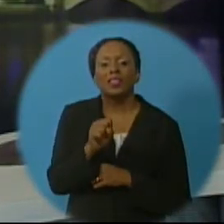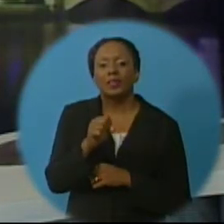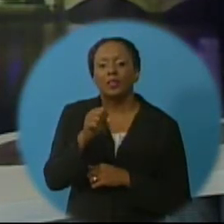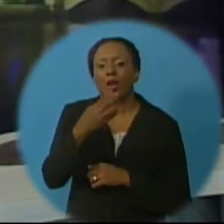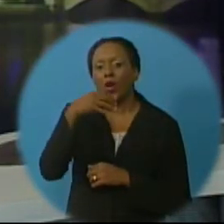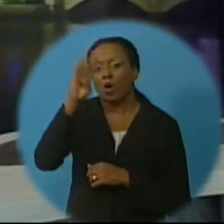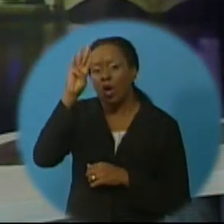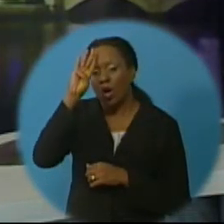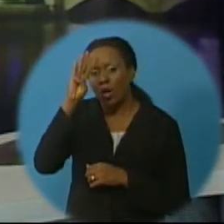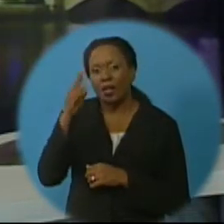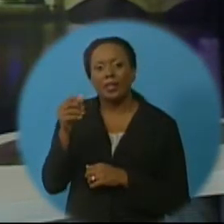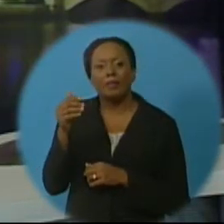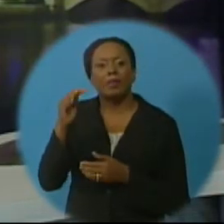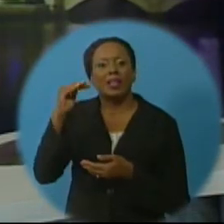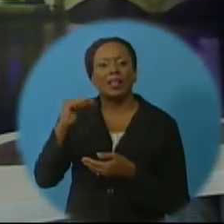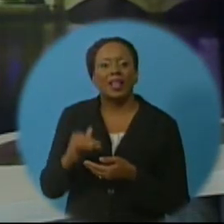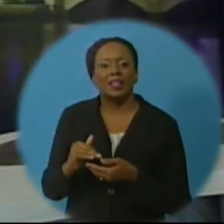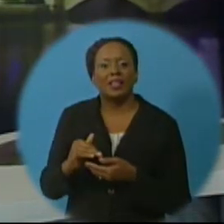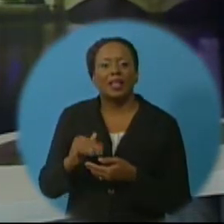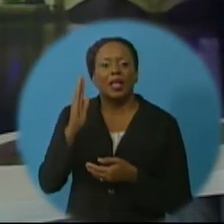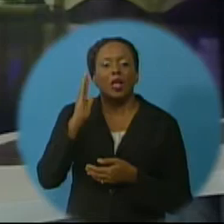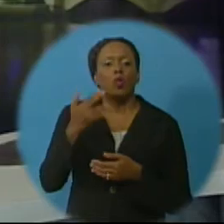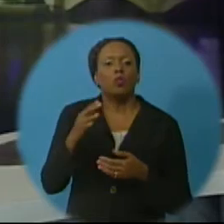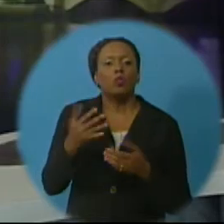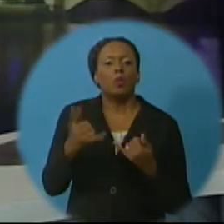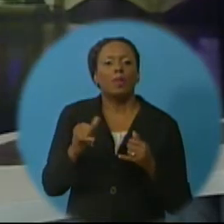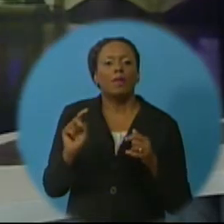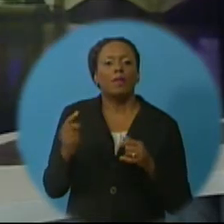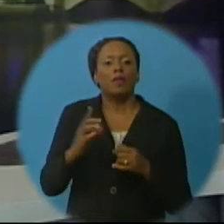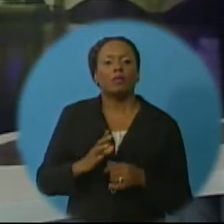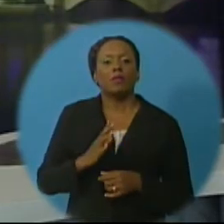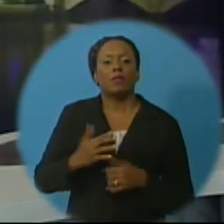for 7. The Windies women will play their first official game on Monday against England.